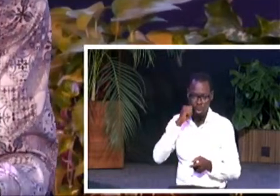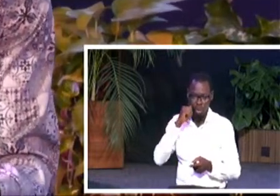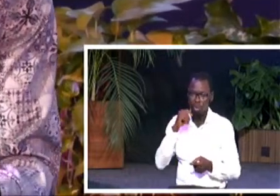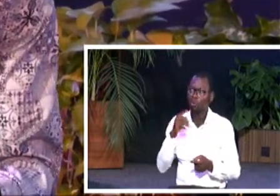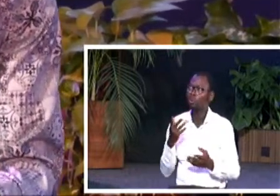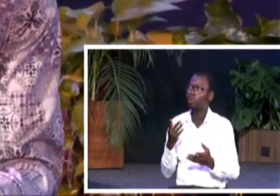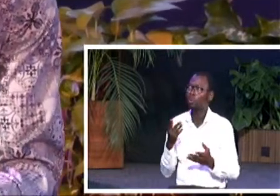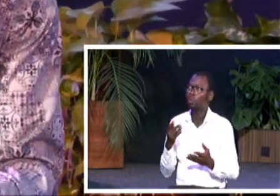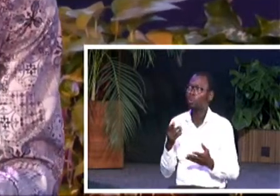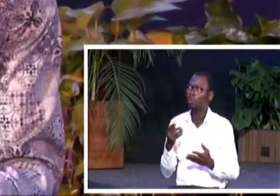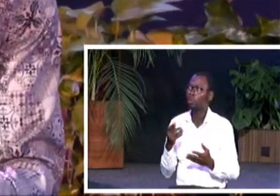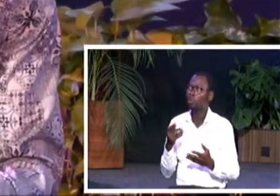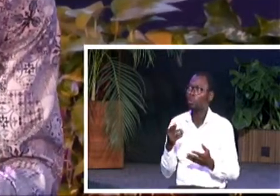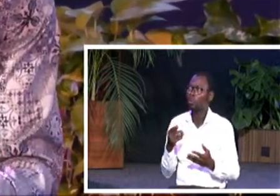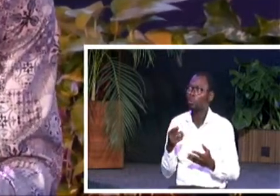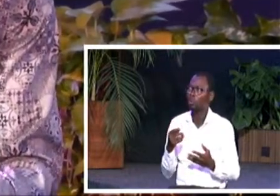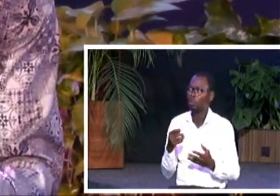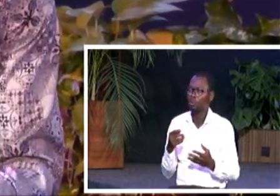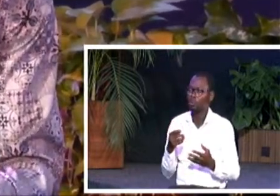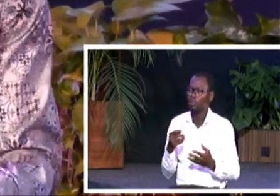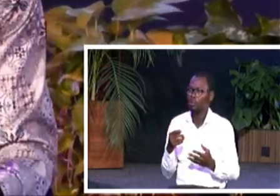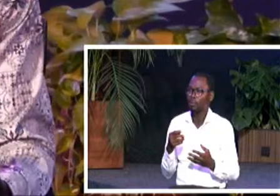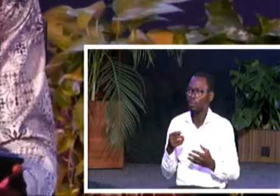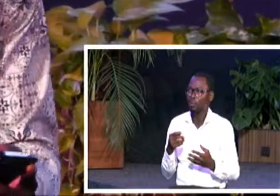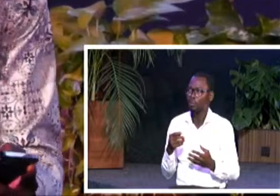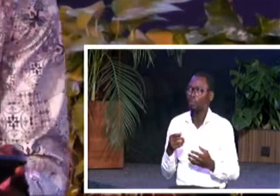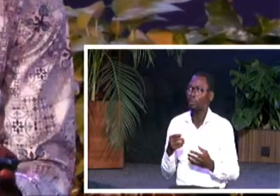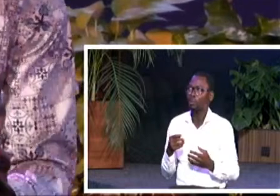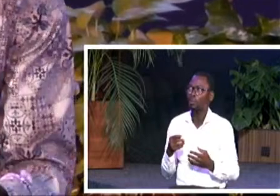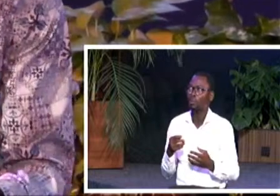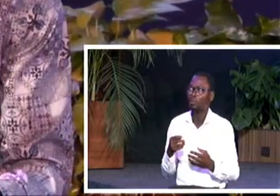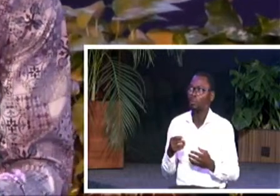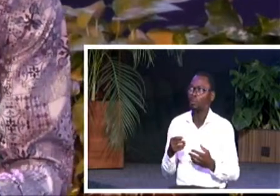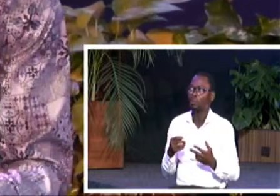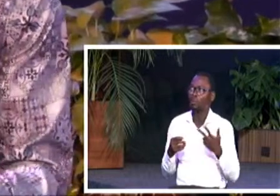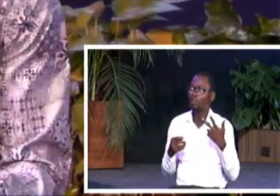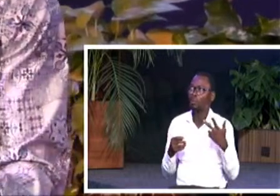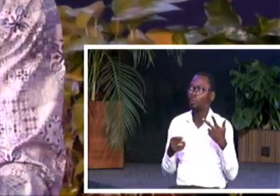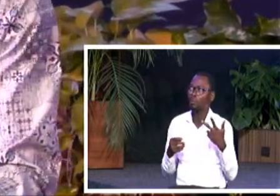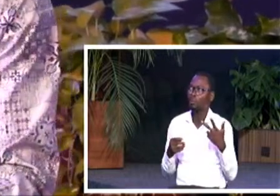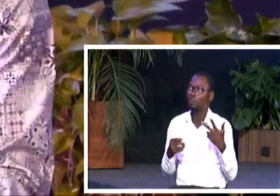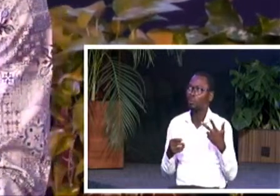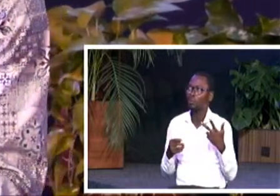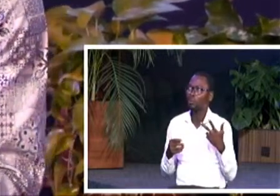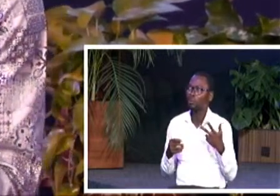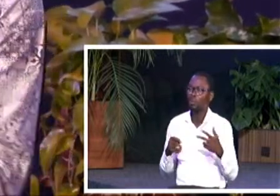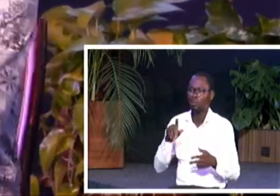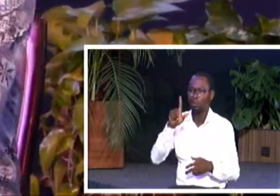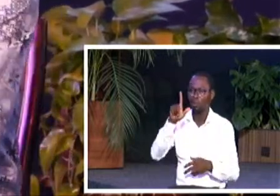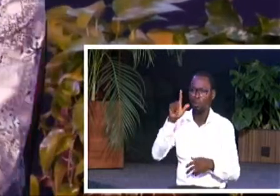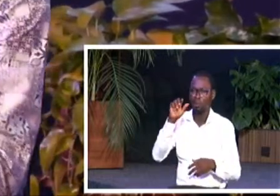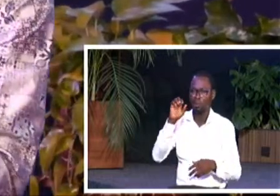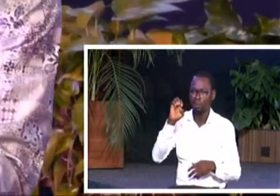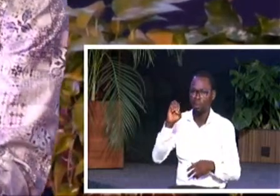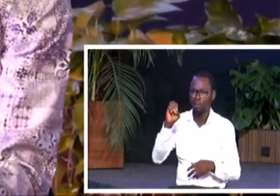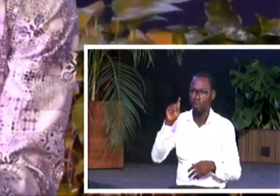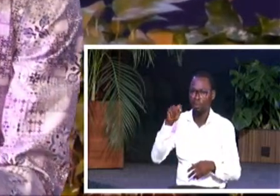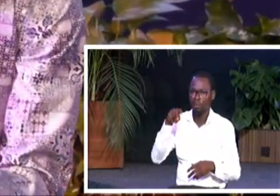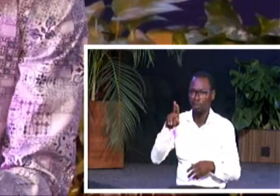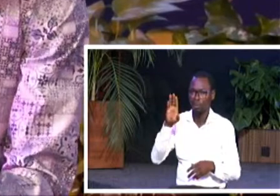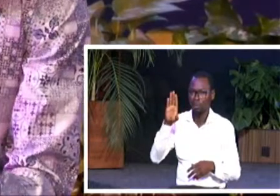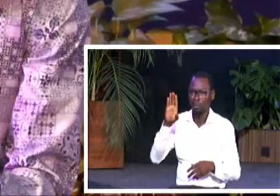is one, carrots. Two, tomatoes. Three, lettuce. Before I come to the last